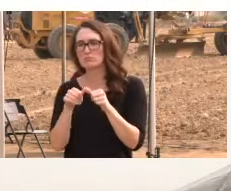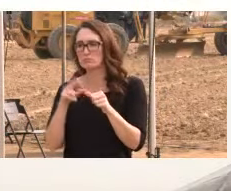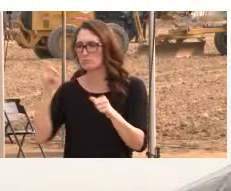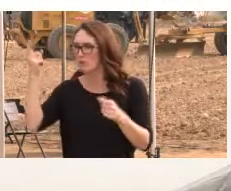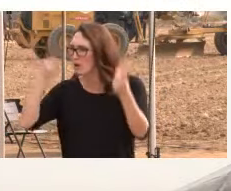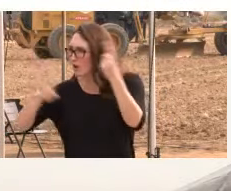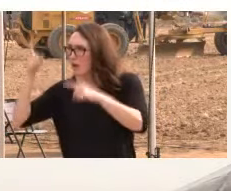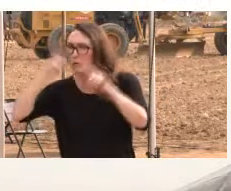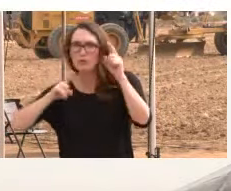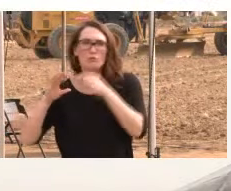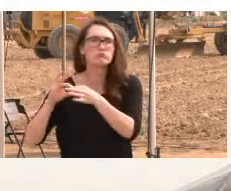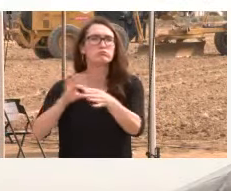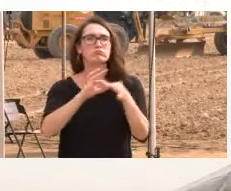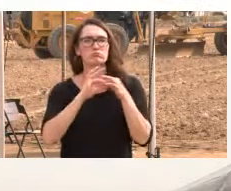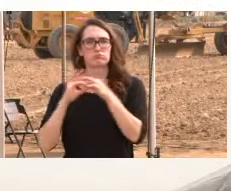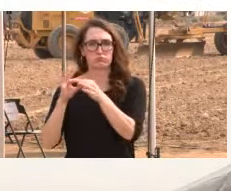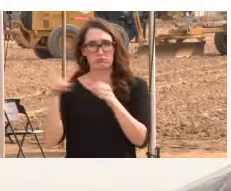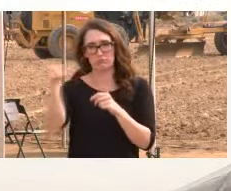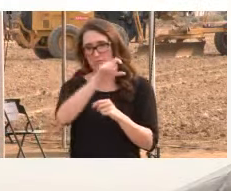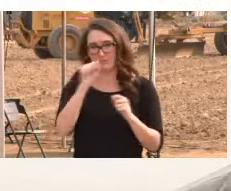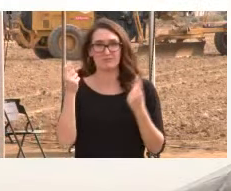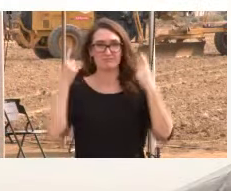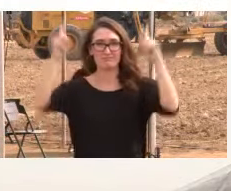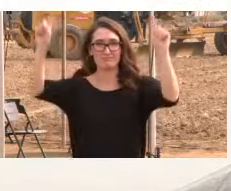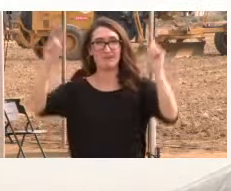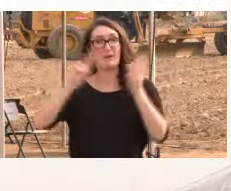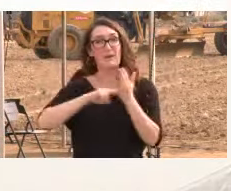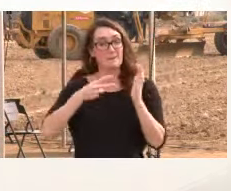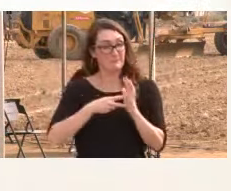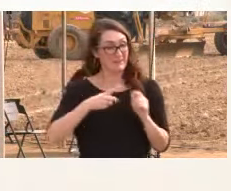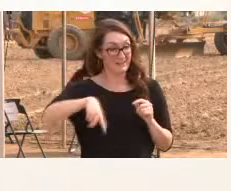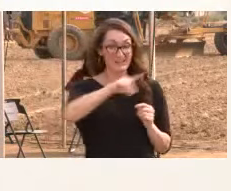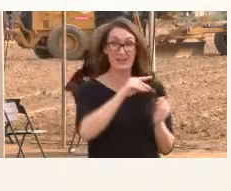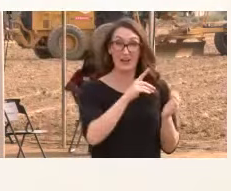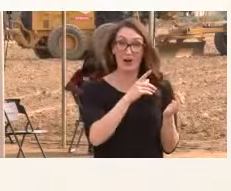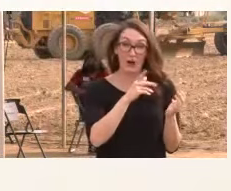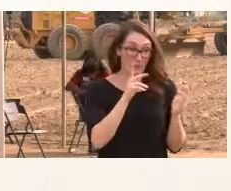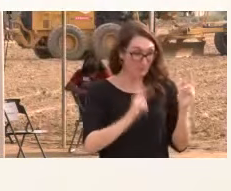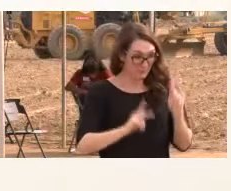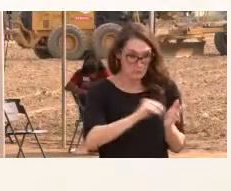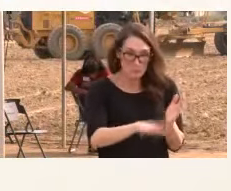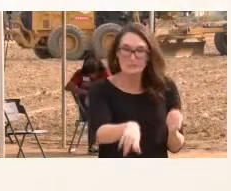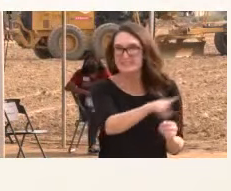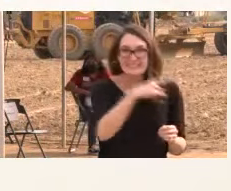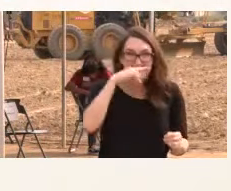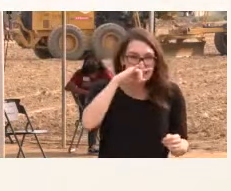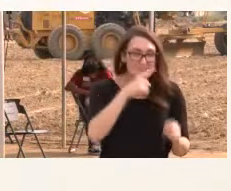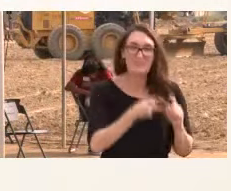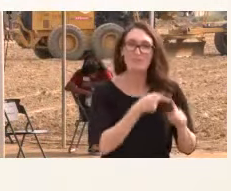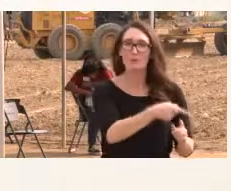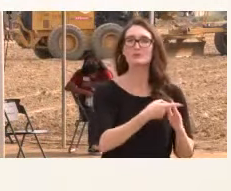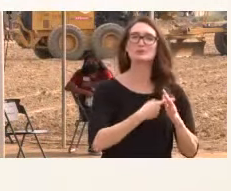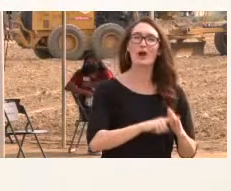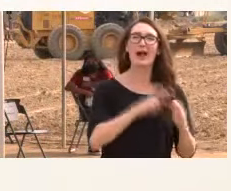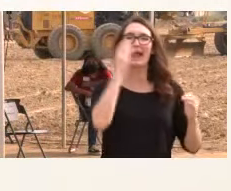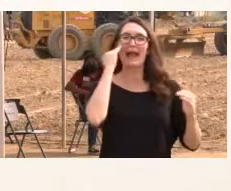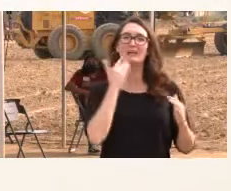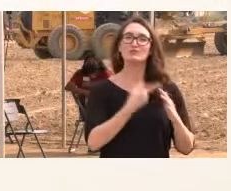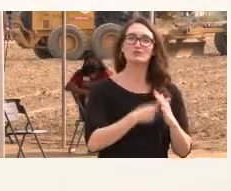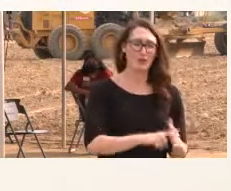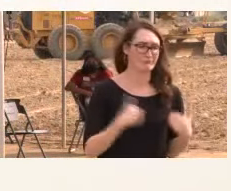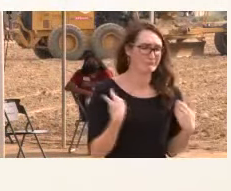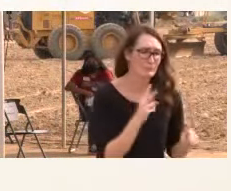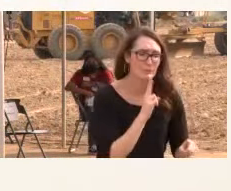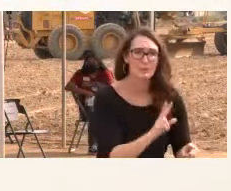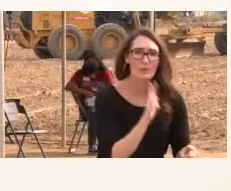can achieve a dream where kids can go from Head Start to college in their own neighborhoods. Because that's what we all deserve. That's what we